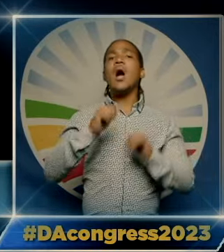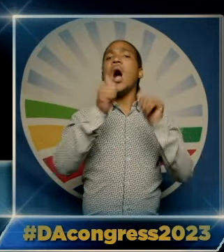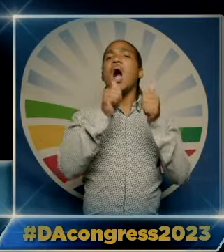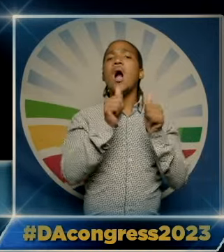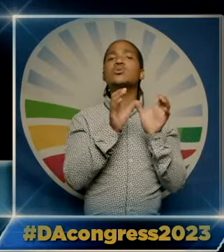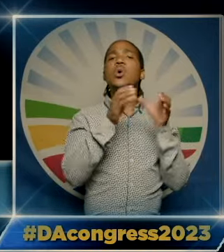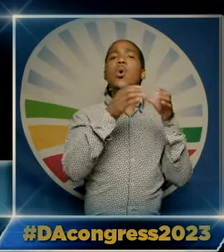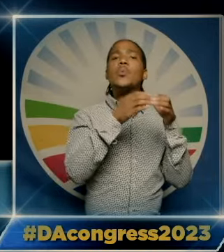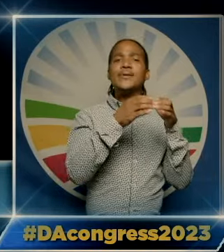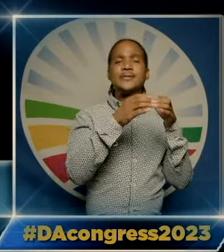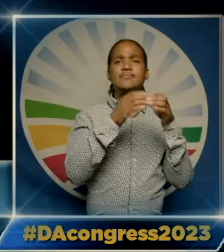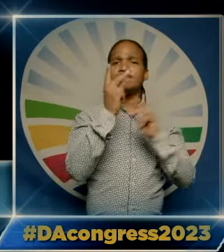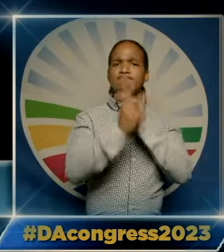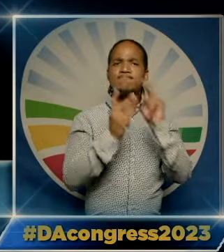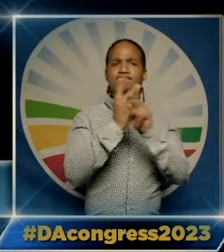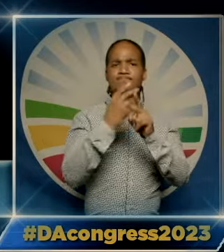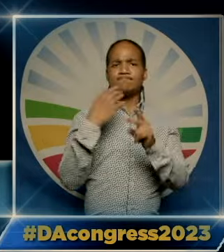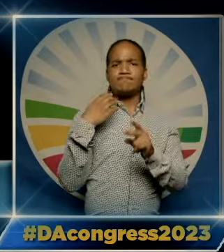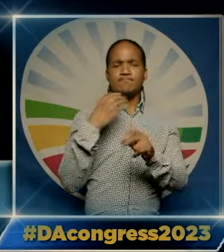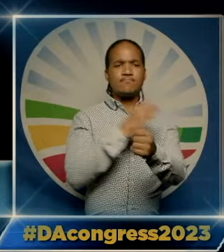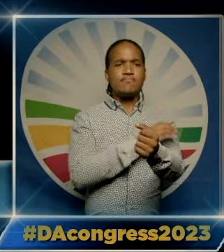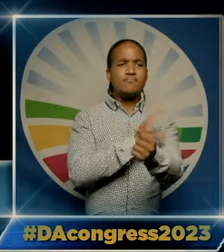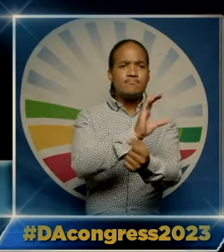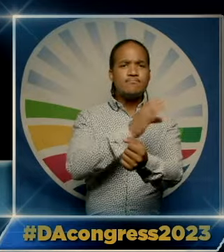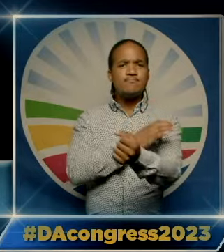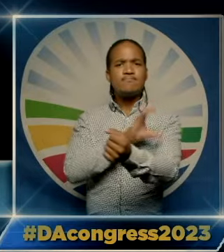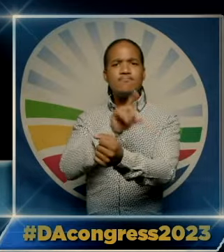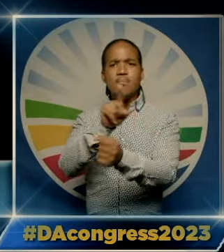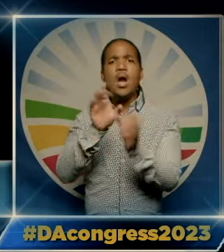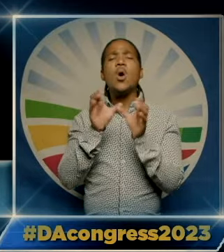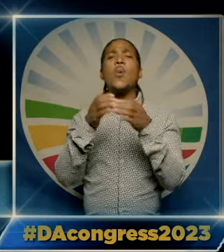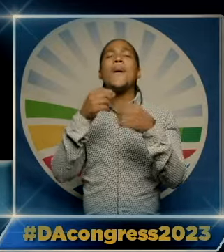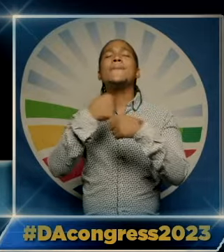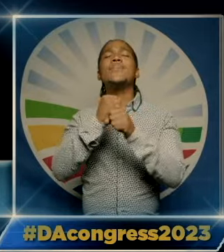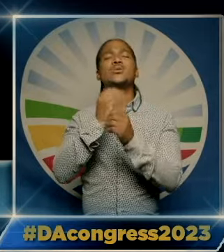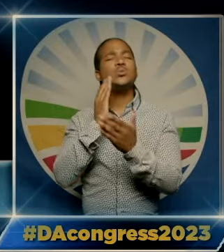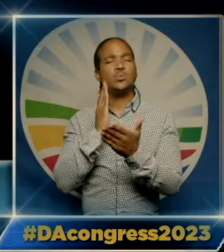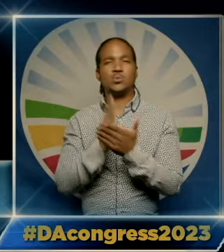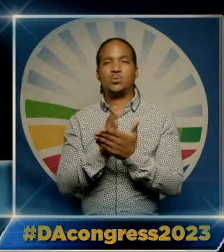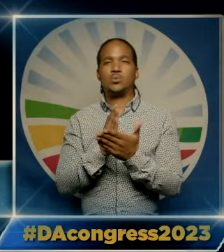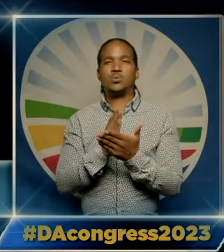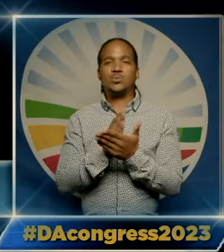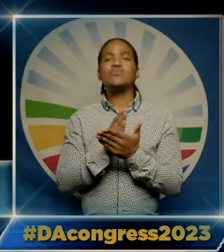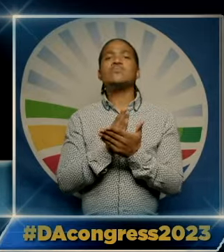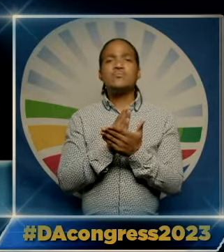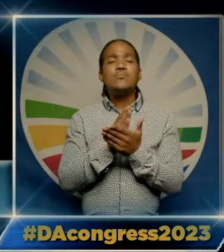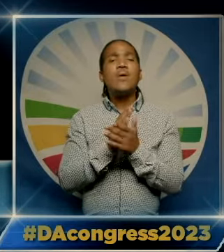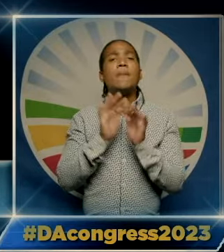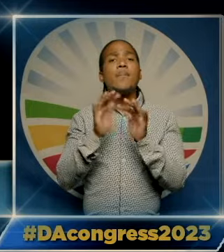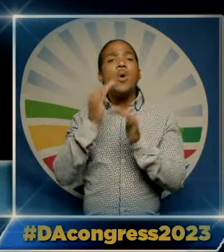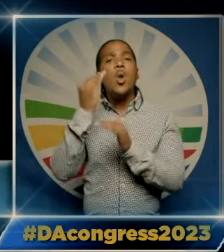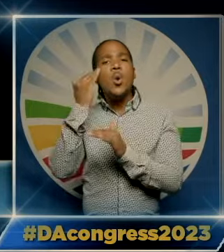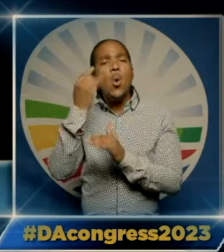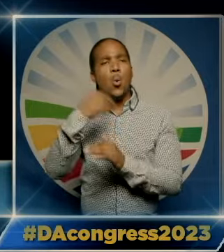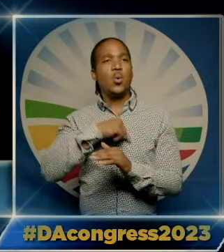by recapacitating our audit committee, and ensuring that this became a thing that people knew that we were serious